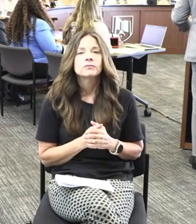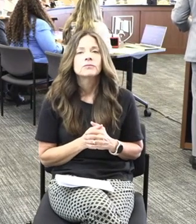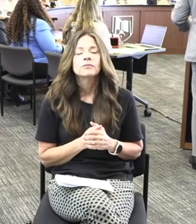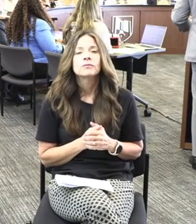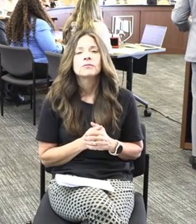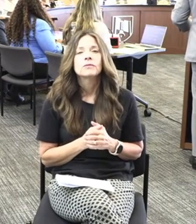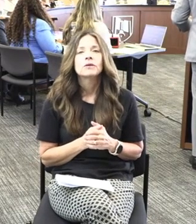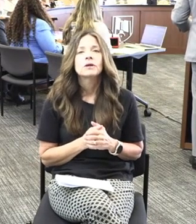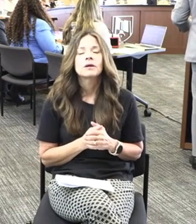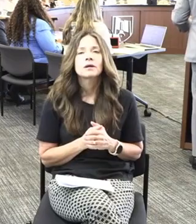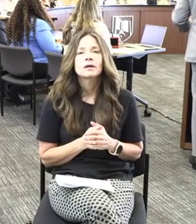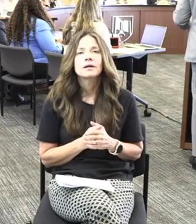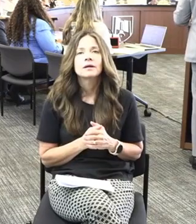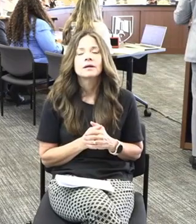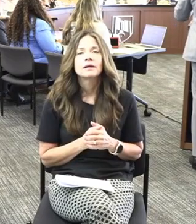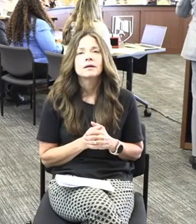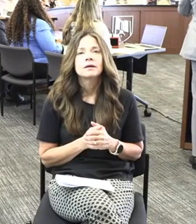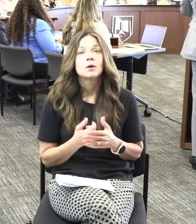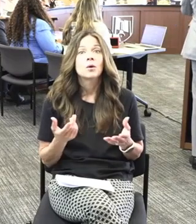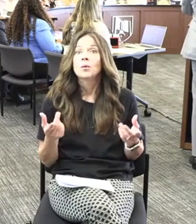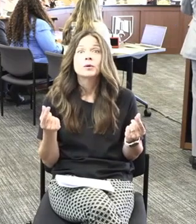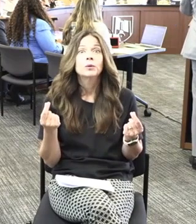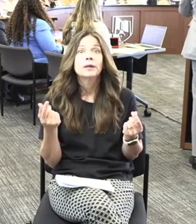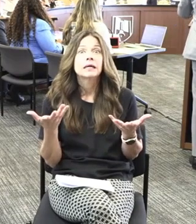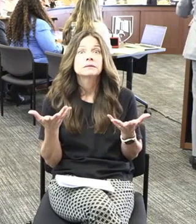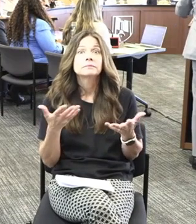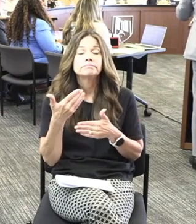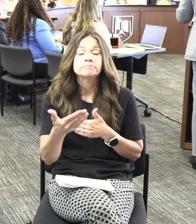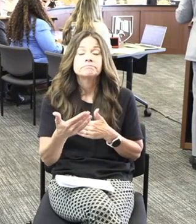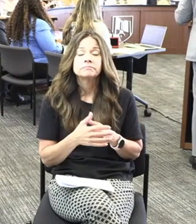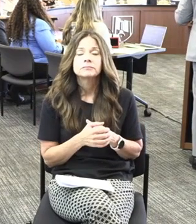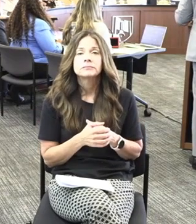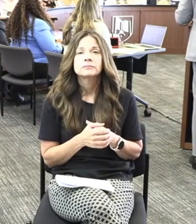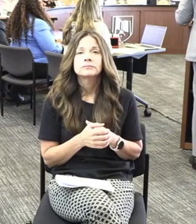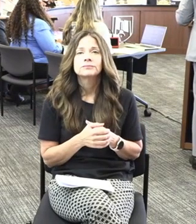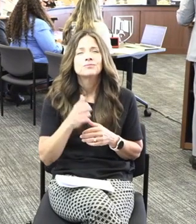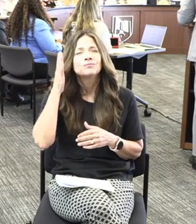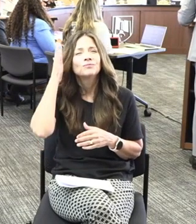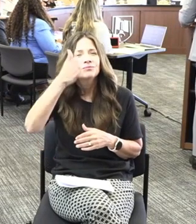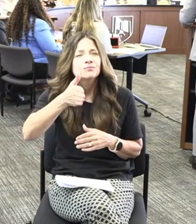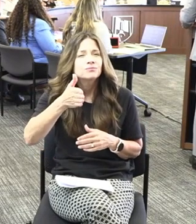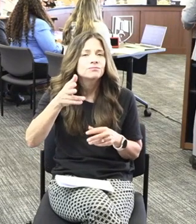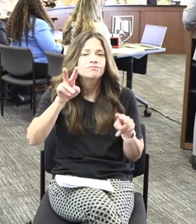All right, so where we're going. As we look ahead